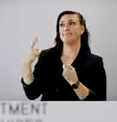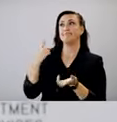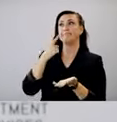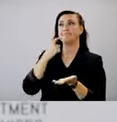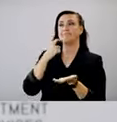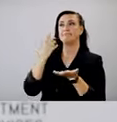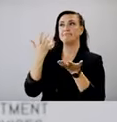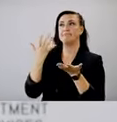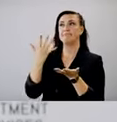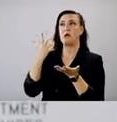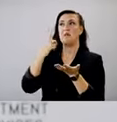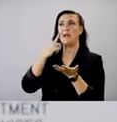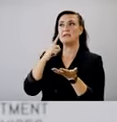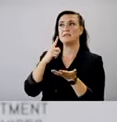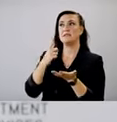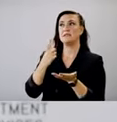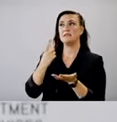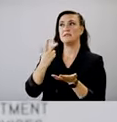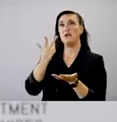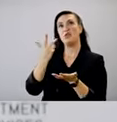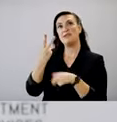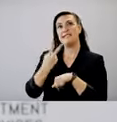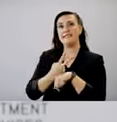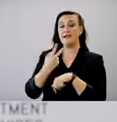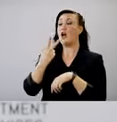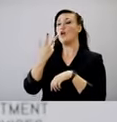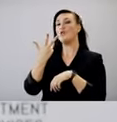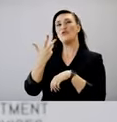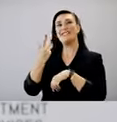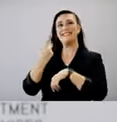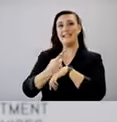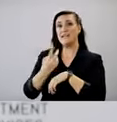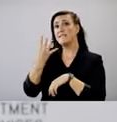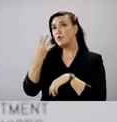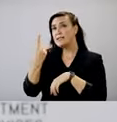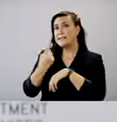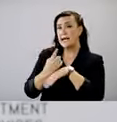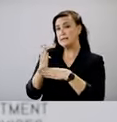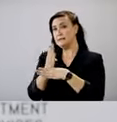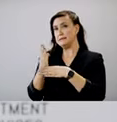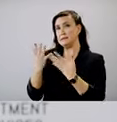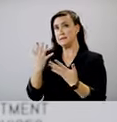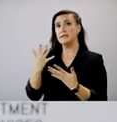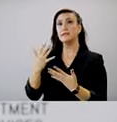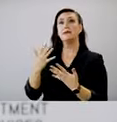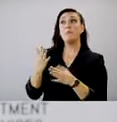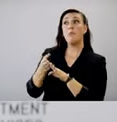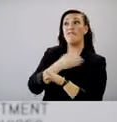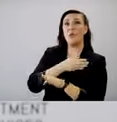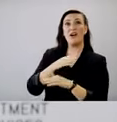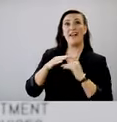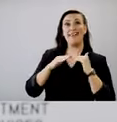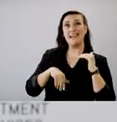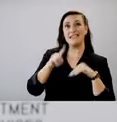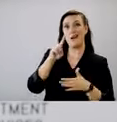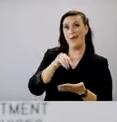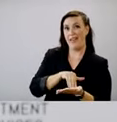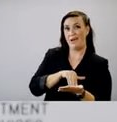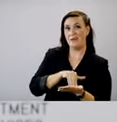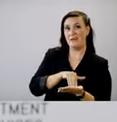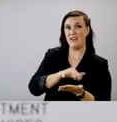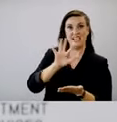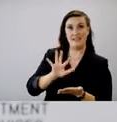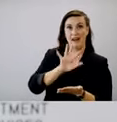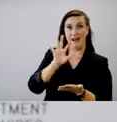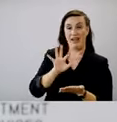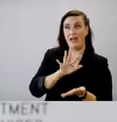maybe now I think it's 13, 14 days. Mm-hmm. The only, when we had less than 1,000 was on Sunday, when